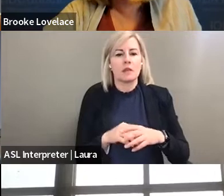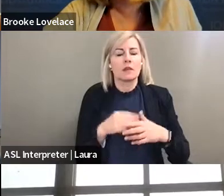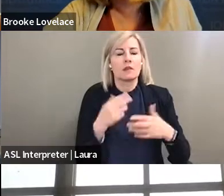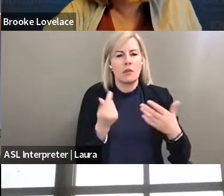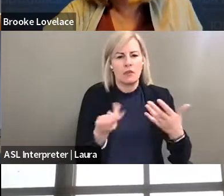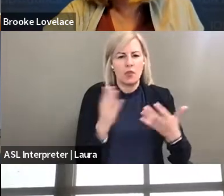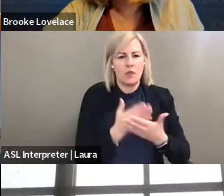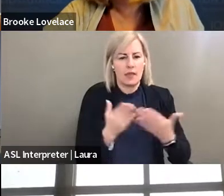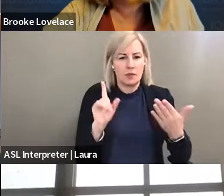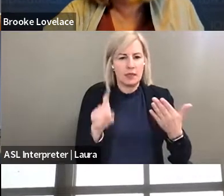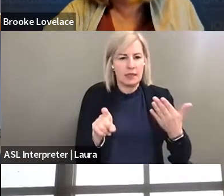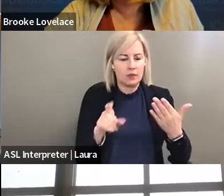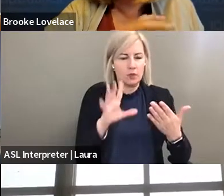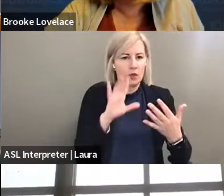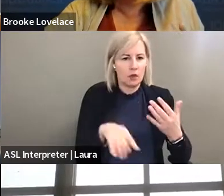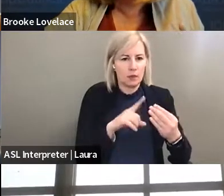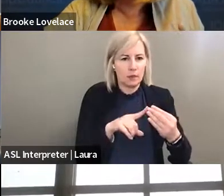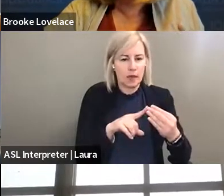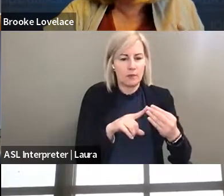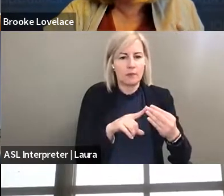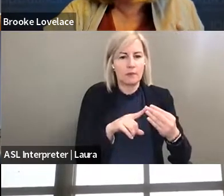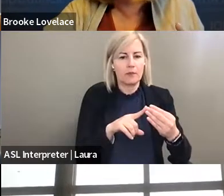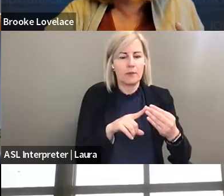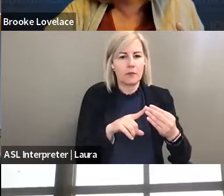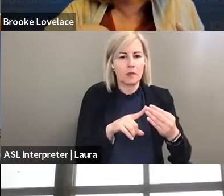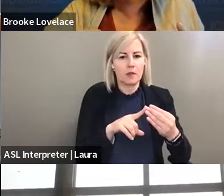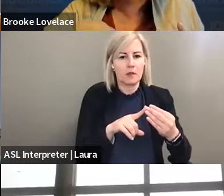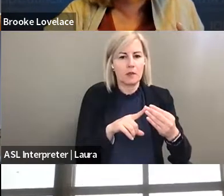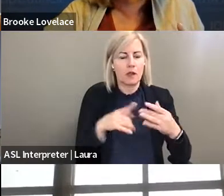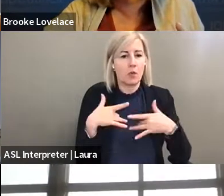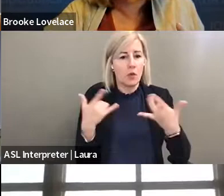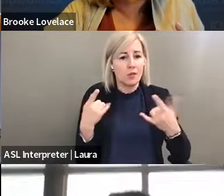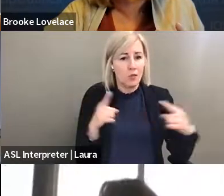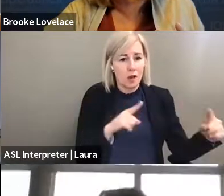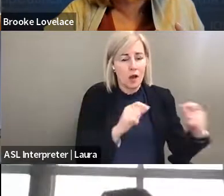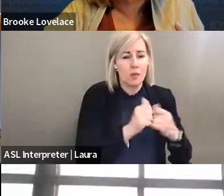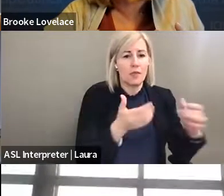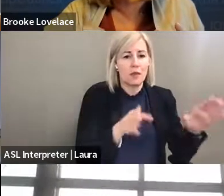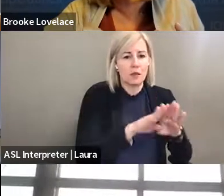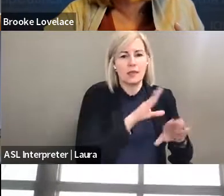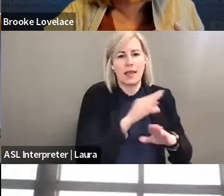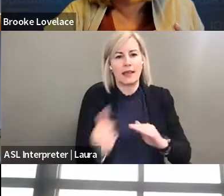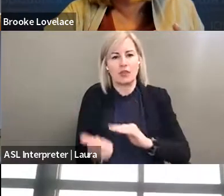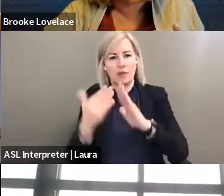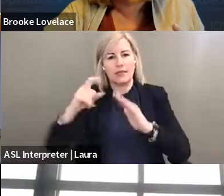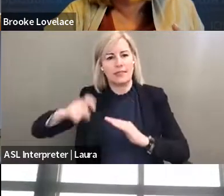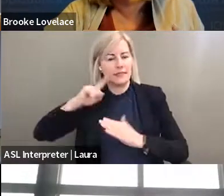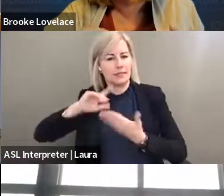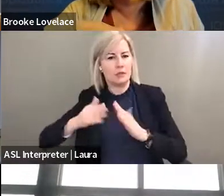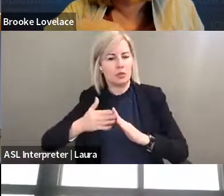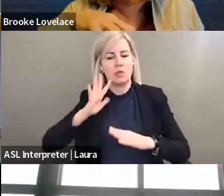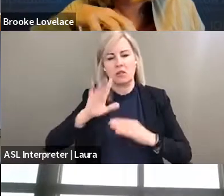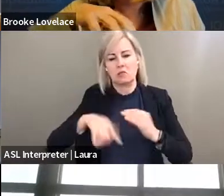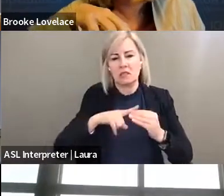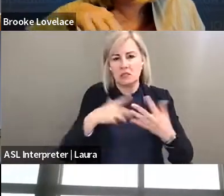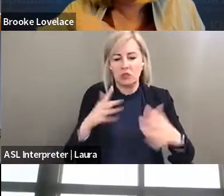to address some of what's going on with the Glenwood closure, and then also to address the needs of the community. And we've talked a little bit about this